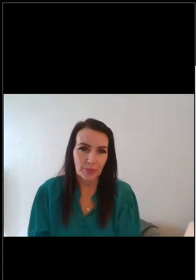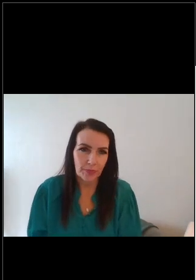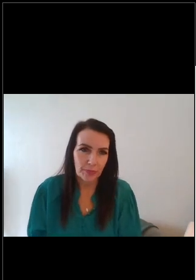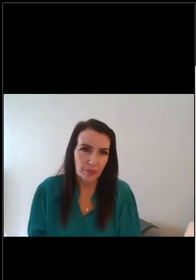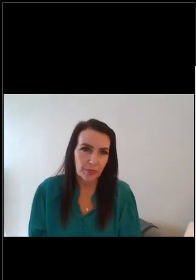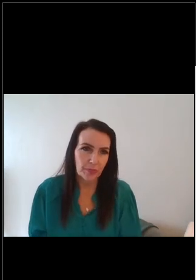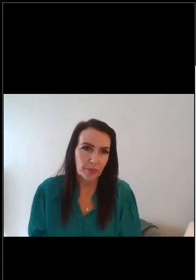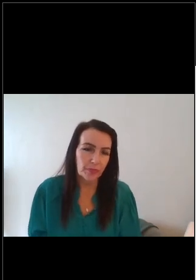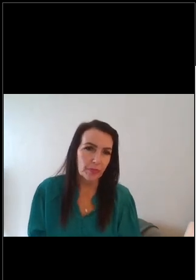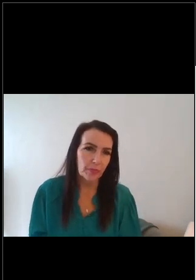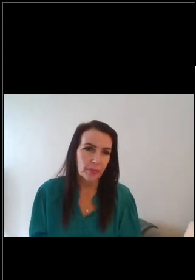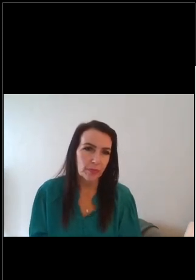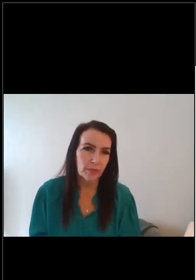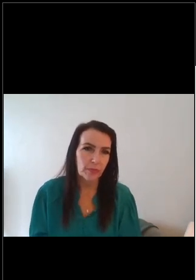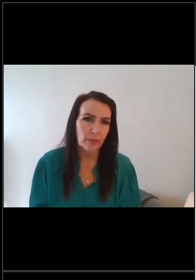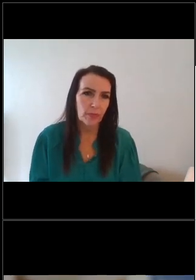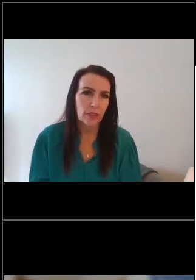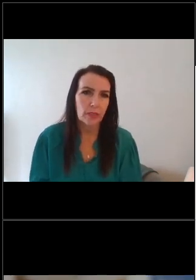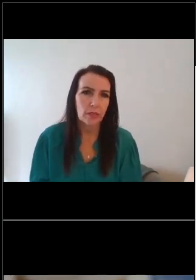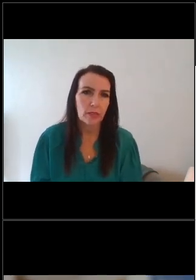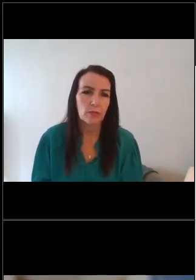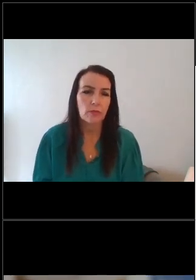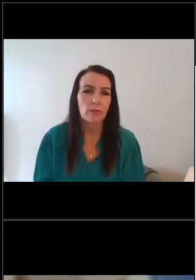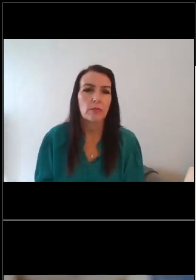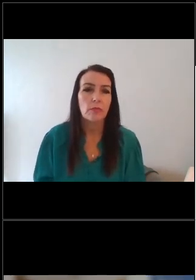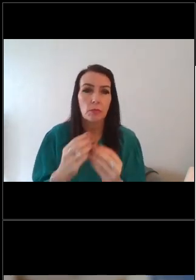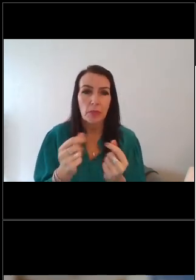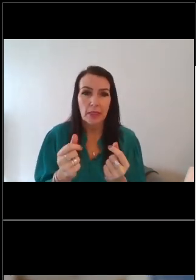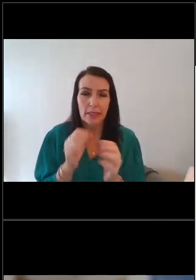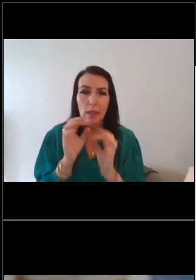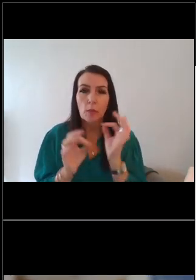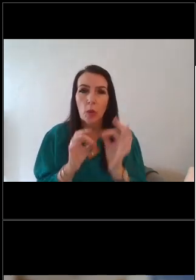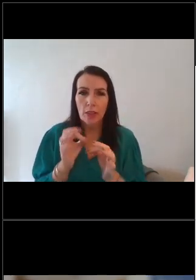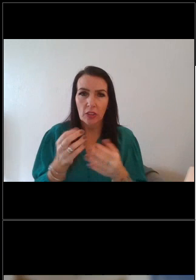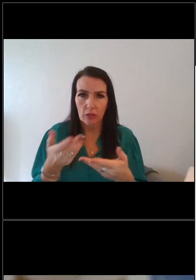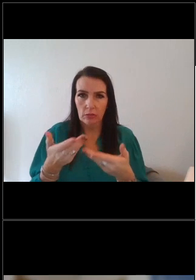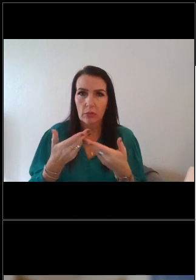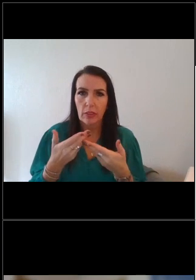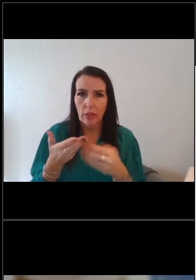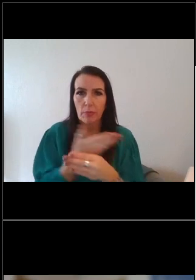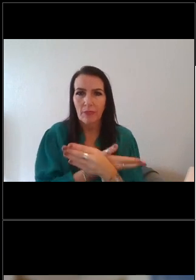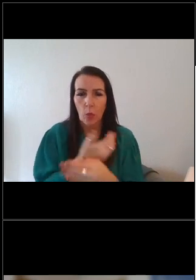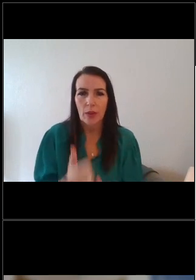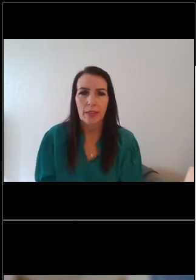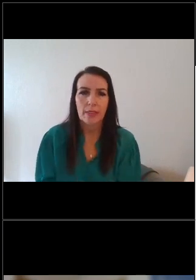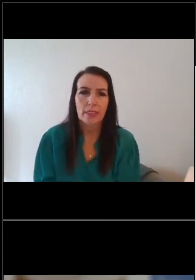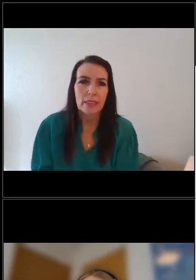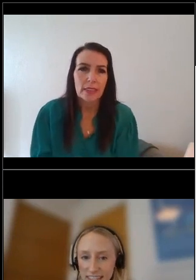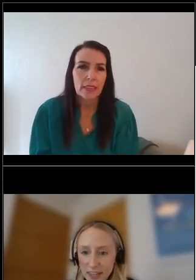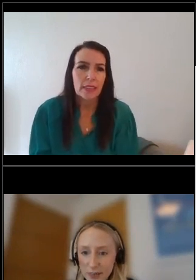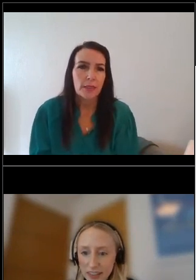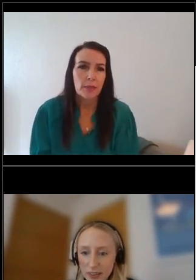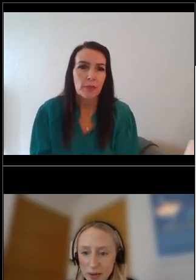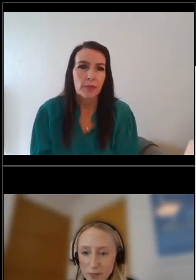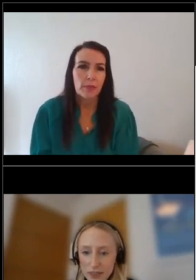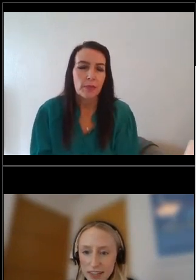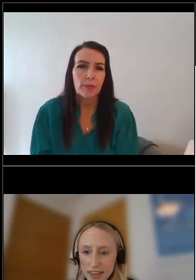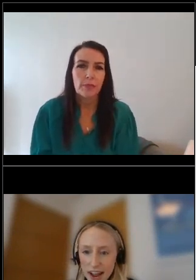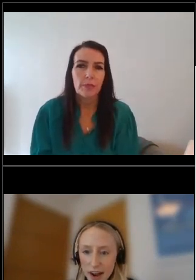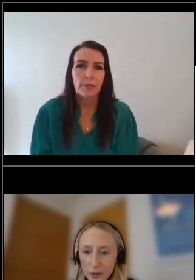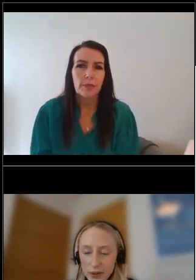And we've had a few questions already submitted, so we can address those first. Let's see, let me get those